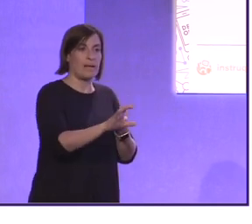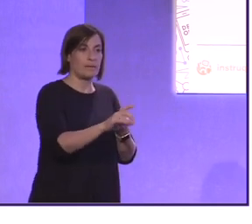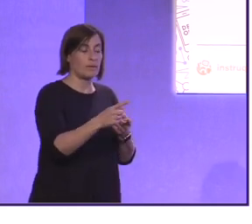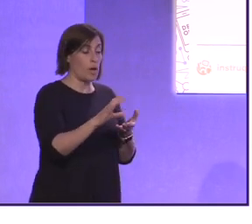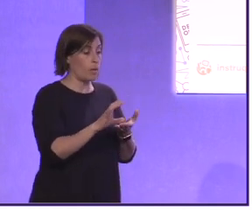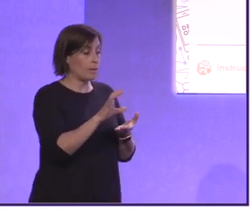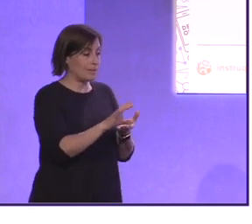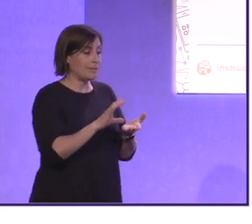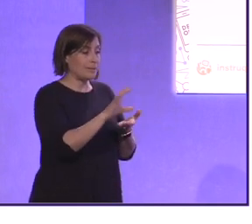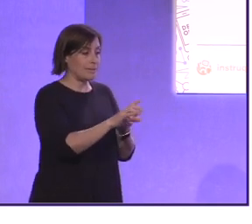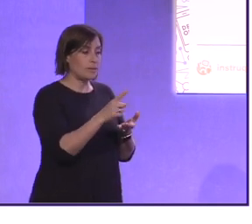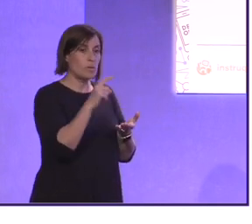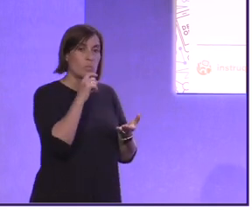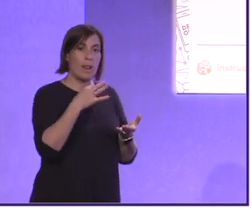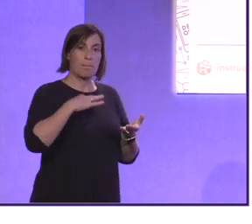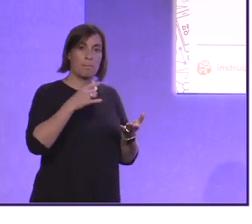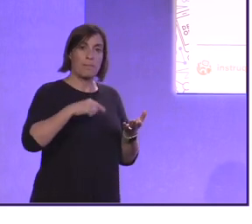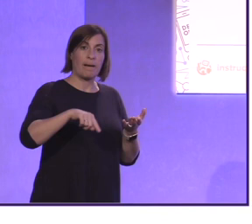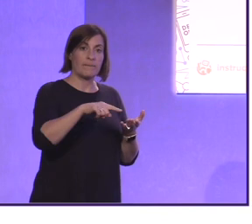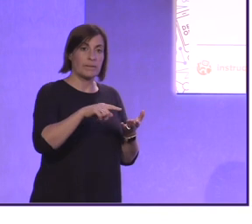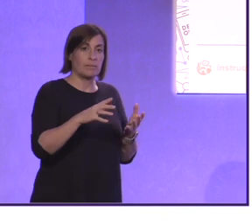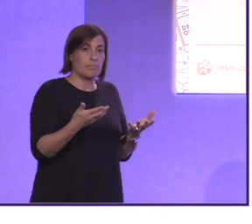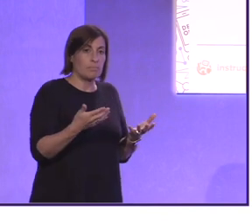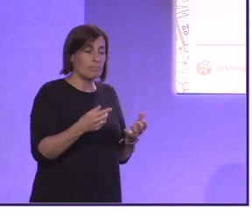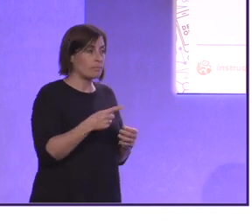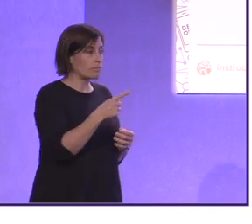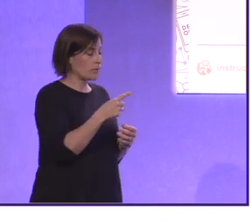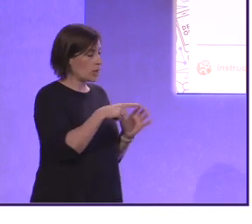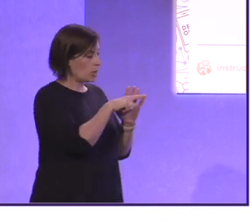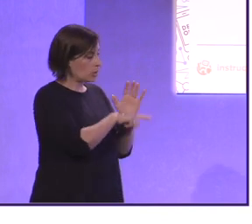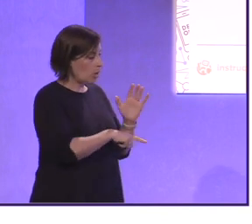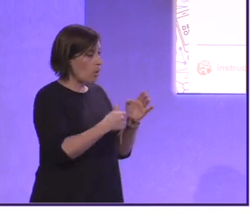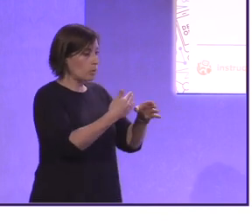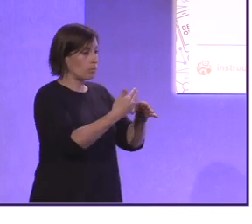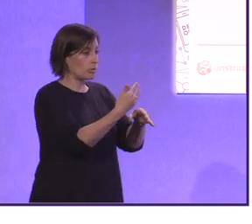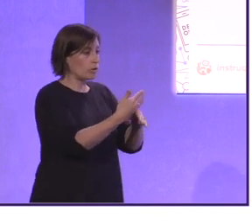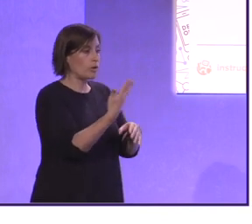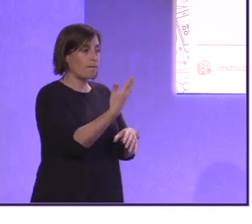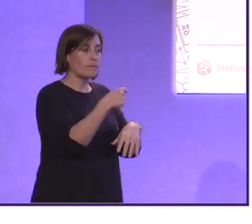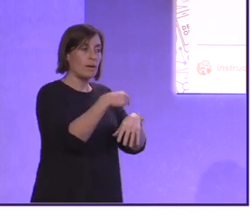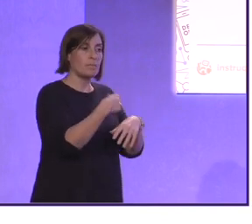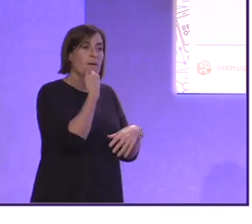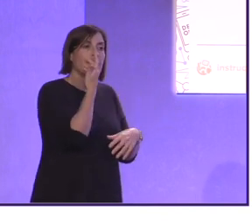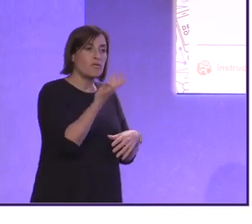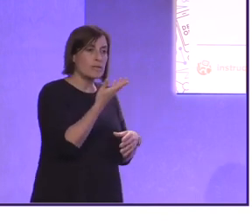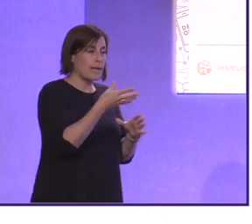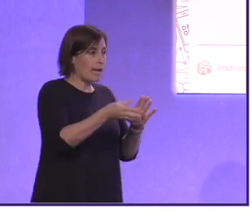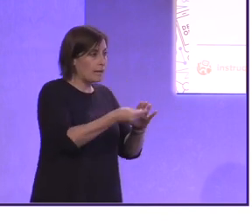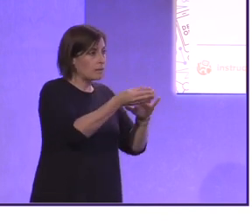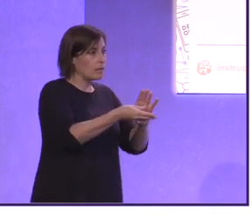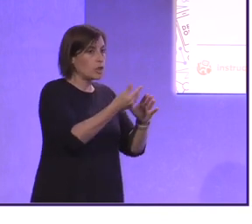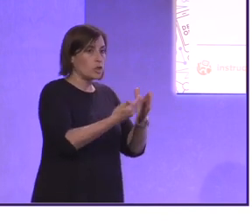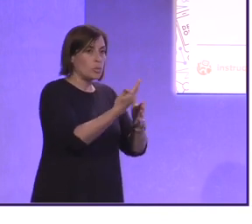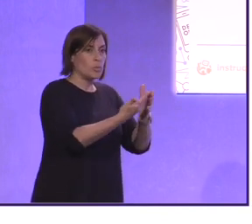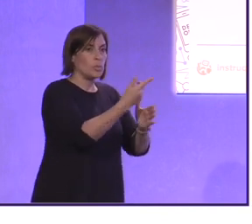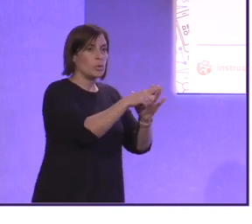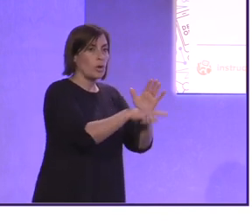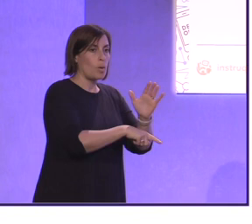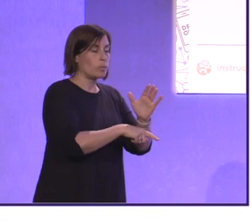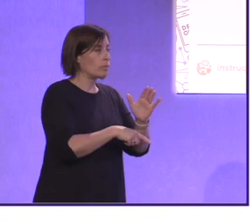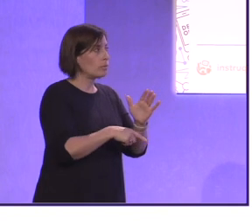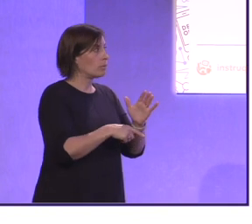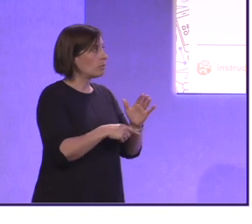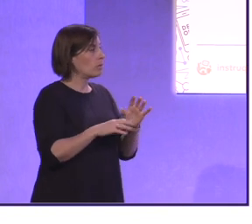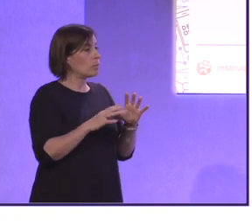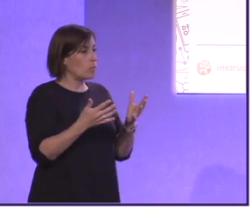okay, it's not about moving code into production five times a day, but it is about maybe solving user problems